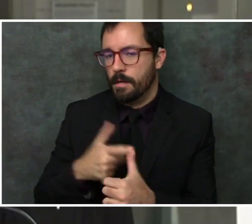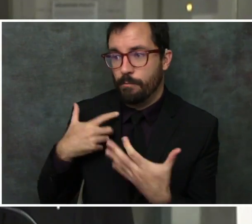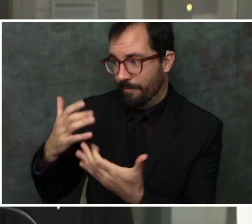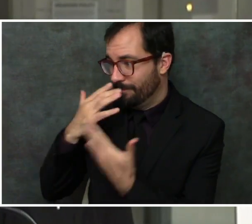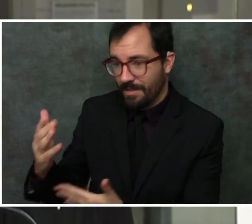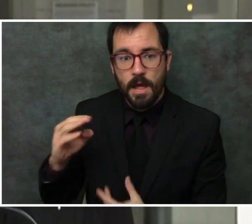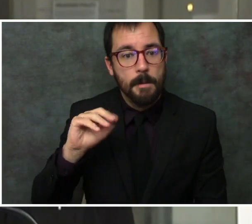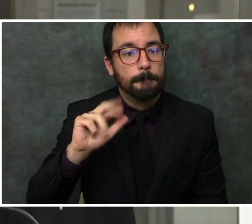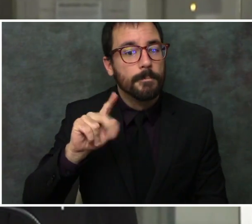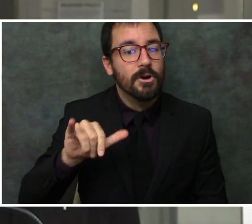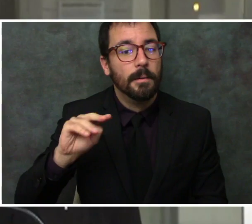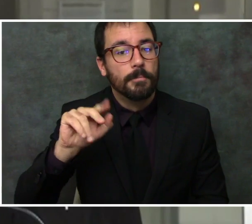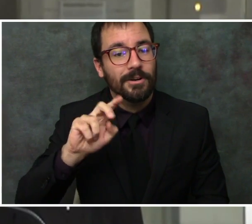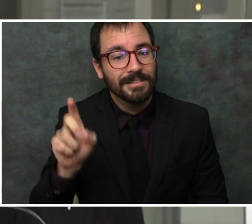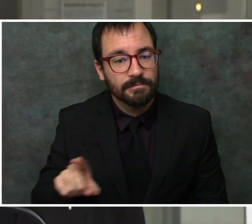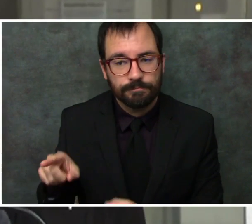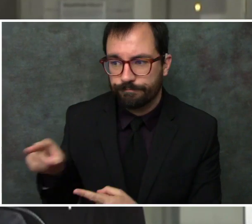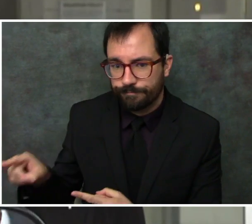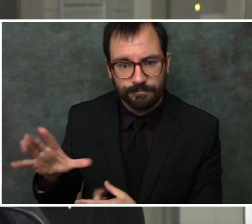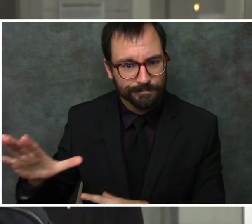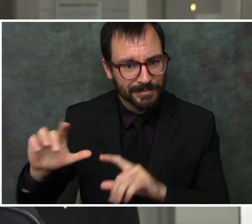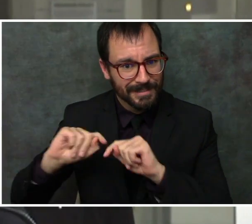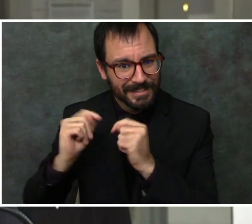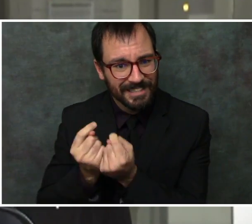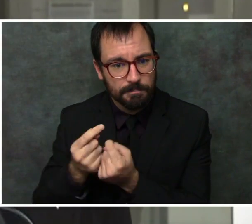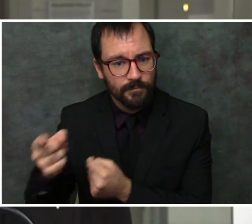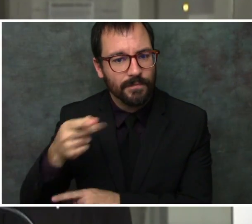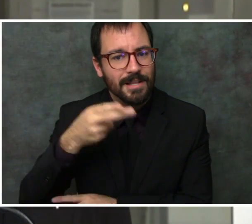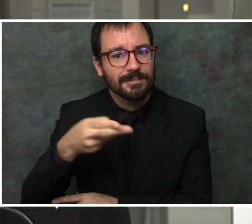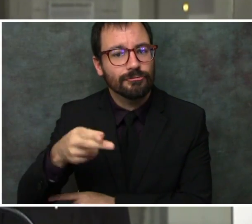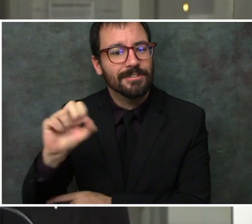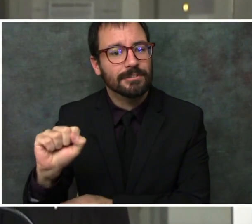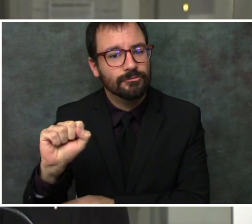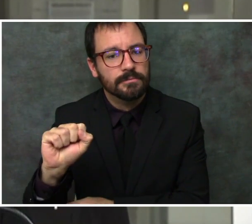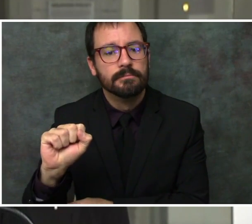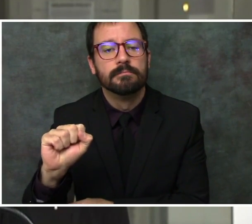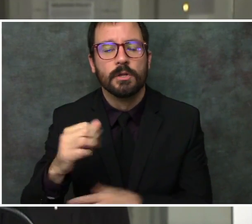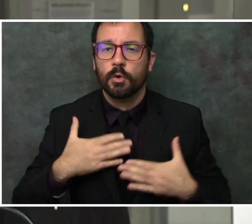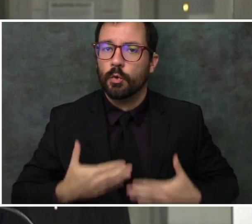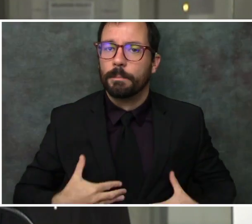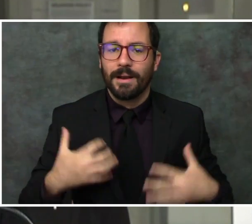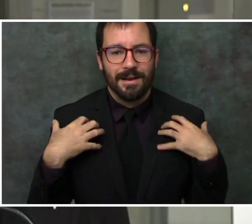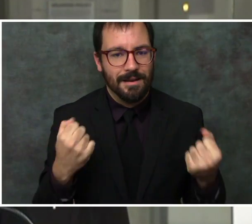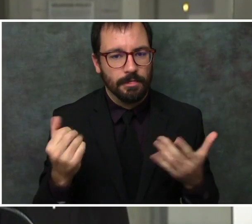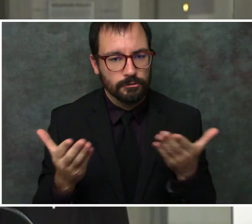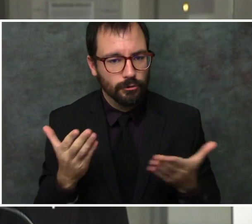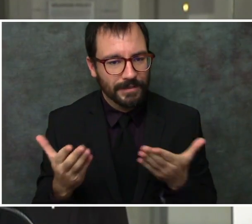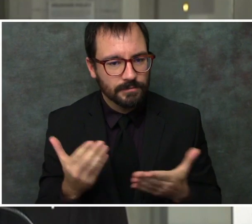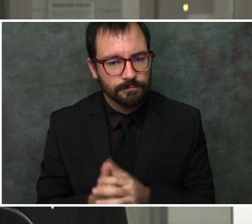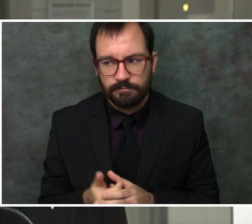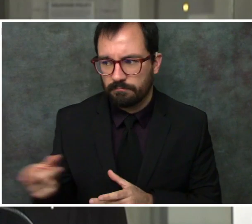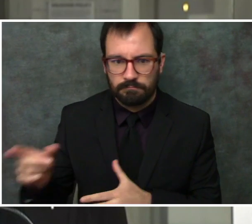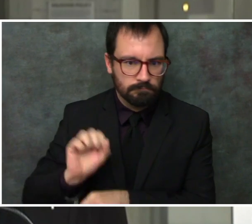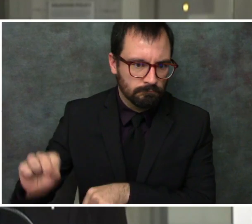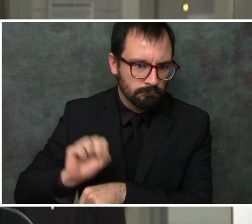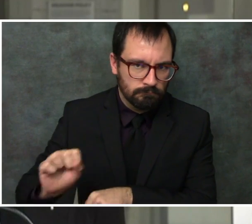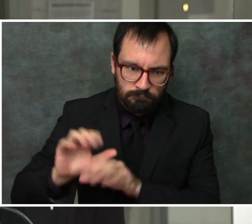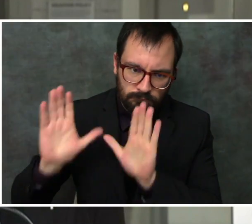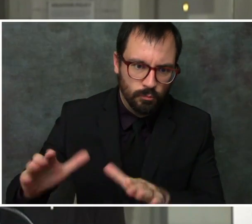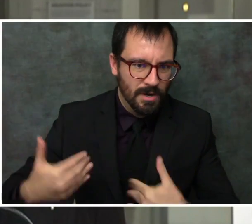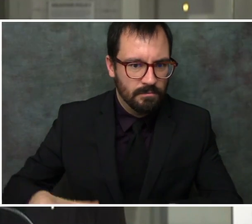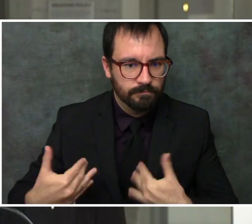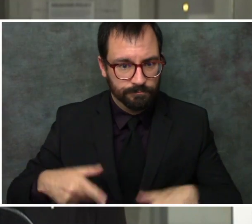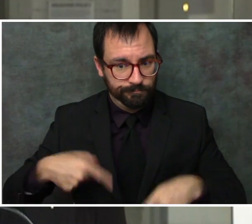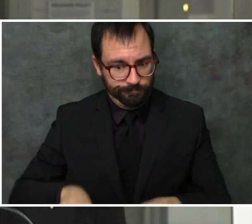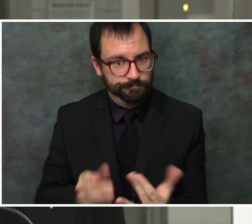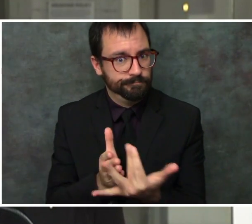I want to thank Marty Martinez and the team at Health and Human Services for the great work they do.